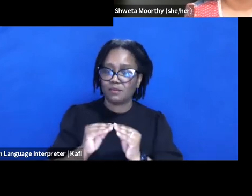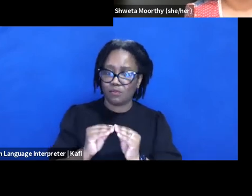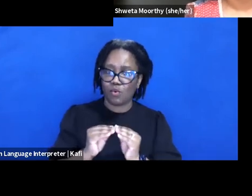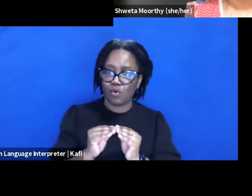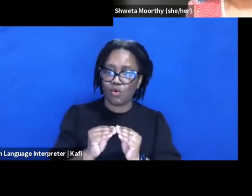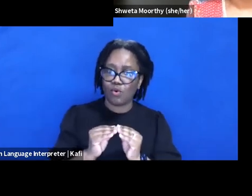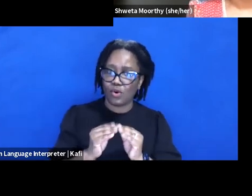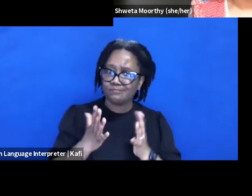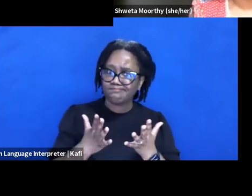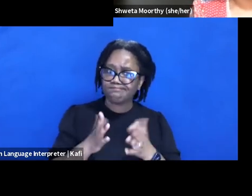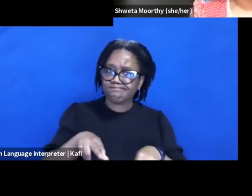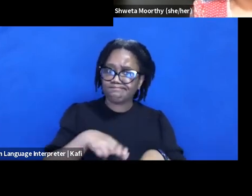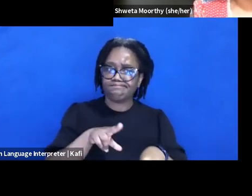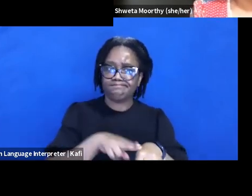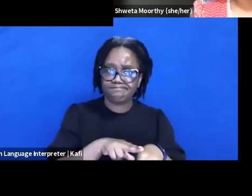activities,